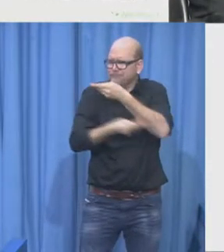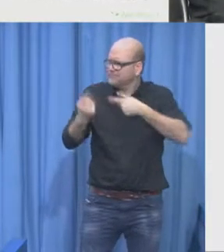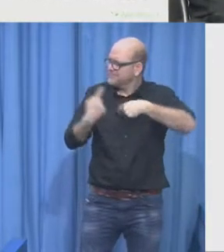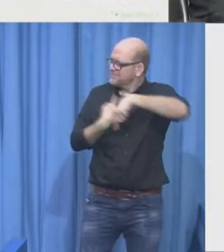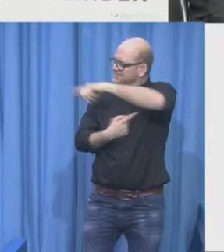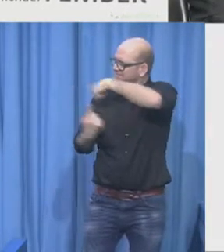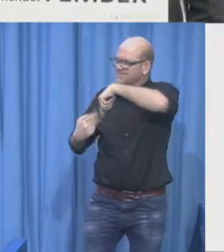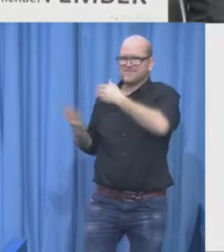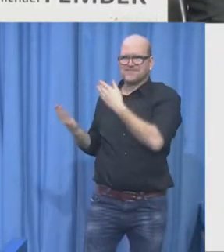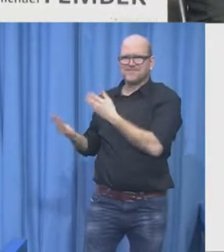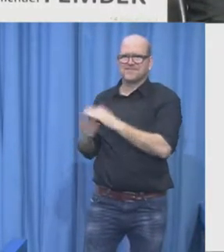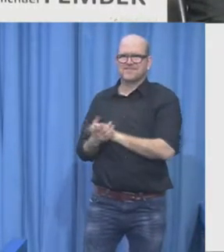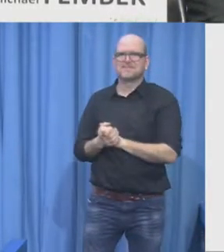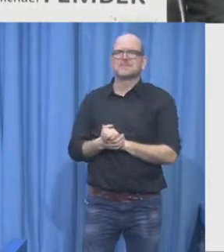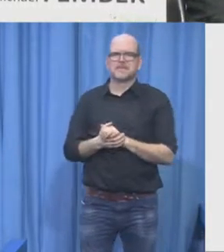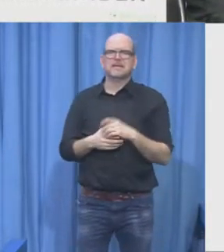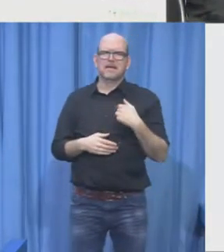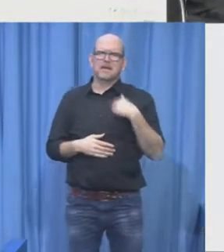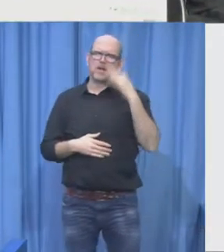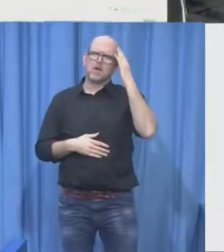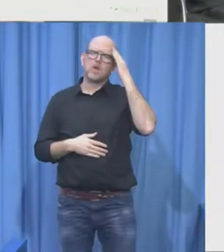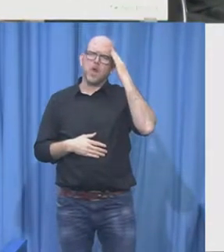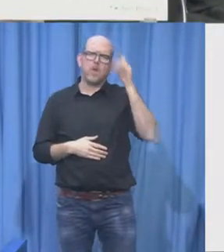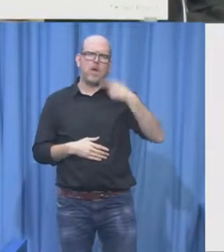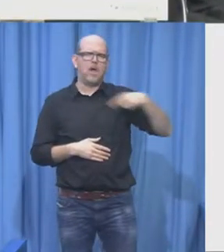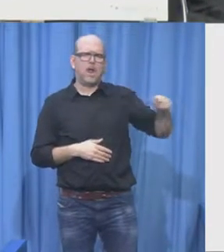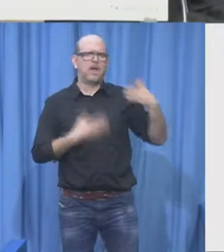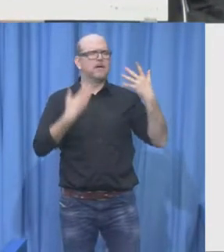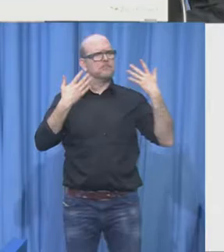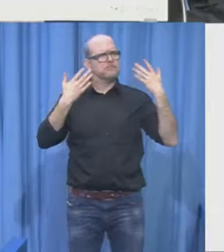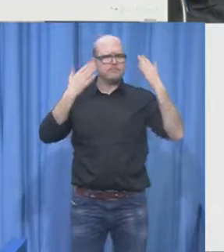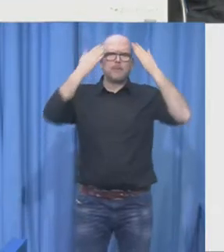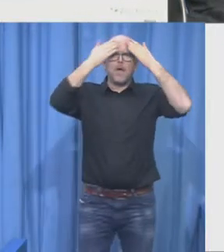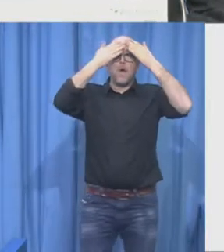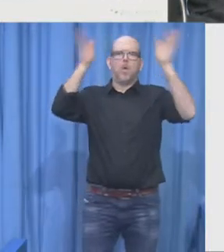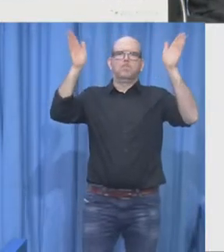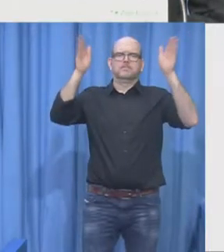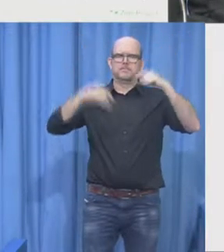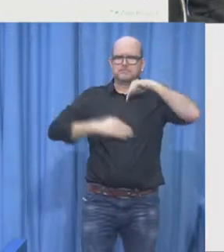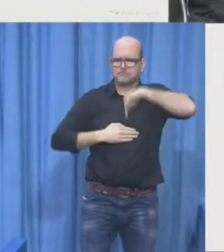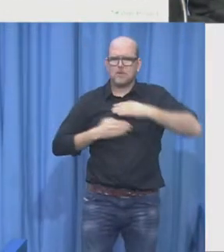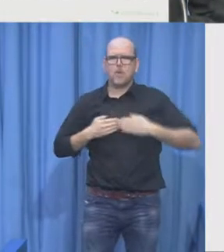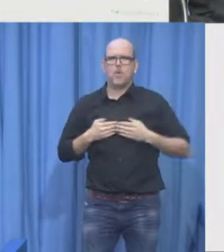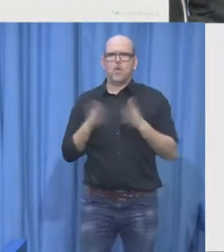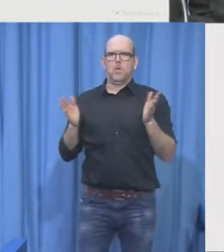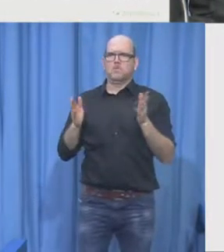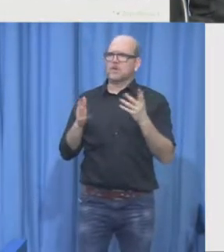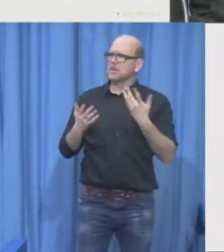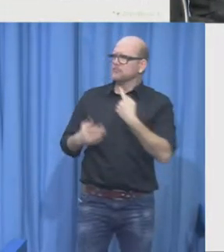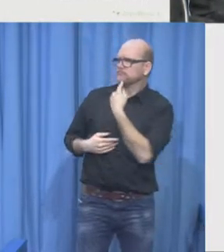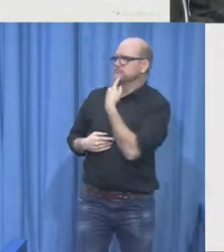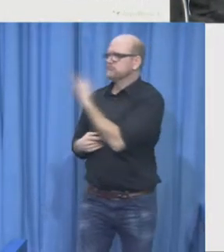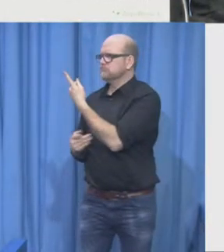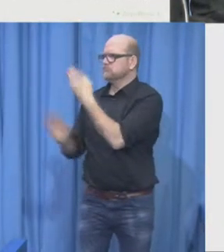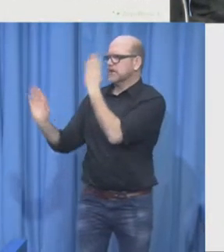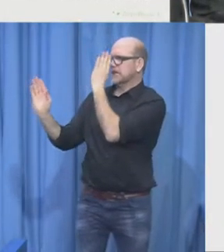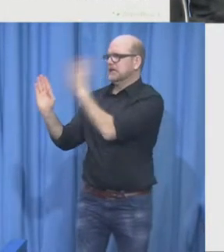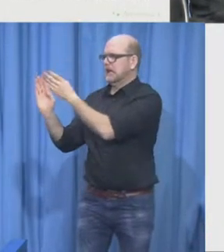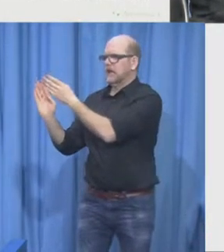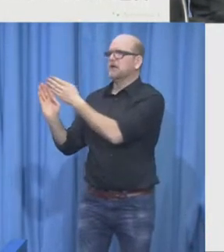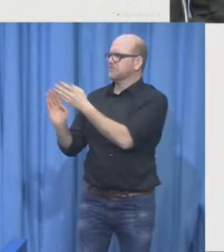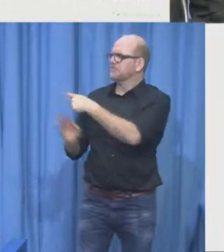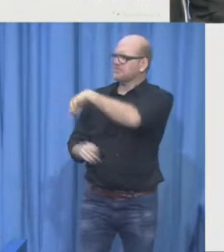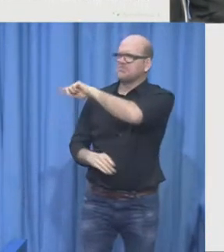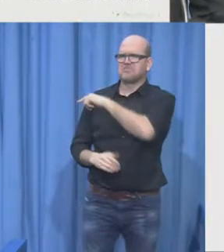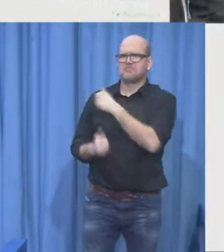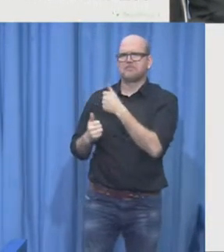very open and easy to talk to, and will be very openly discuss all the issues that they're having. On top of